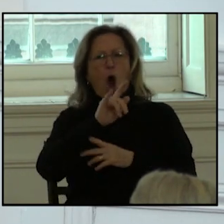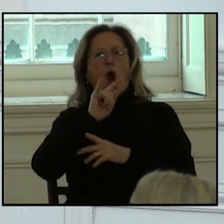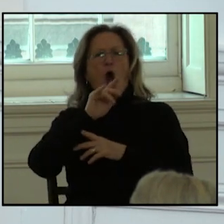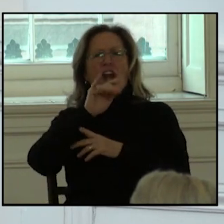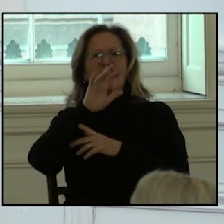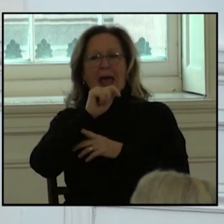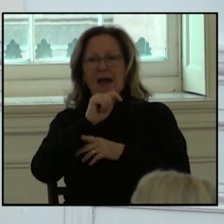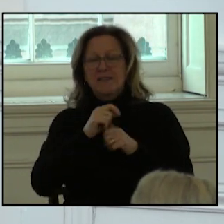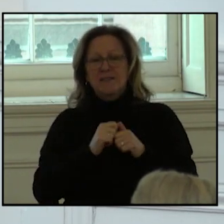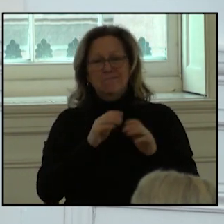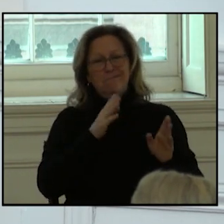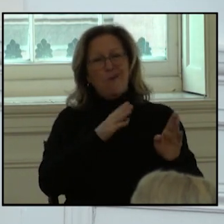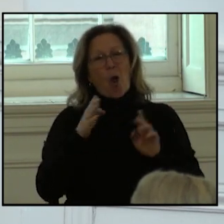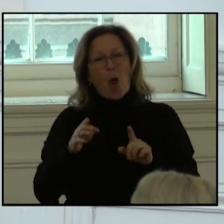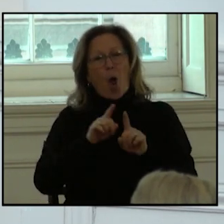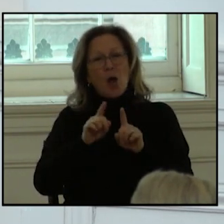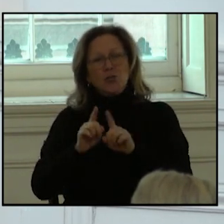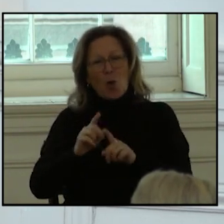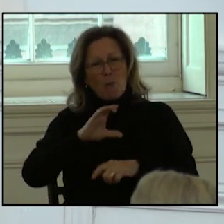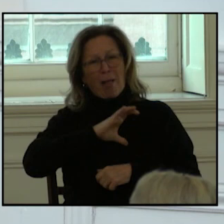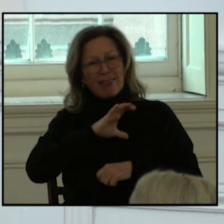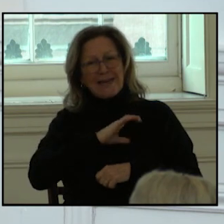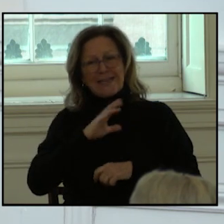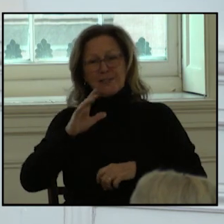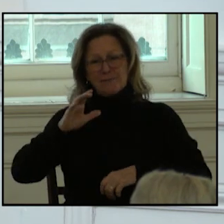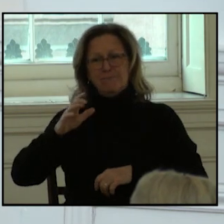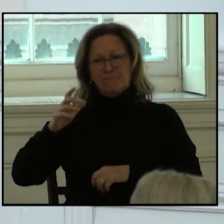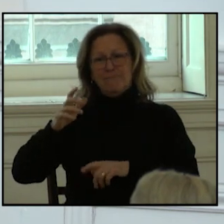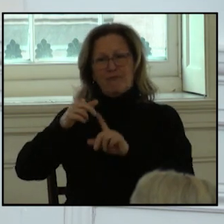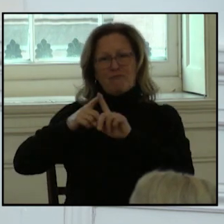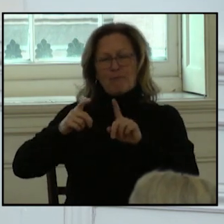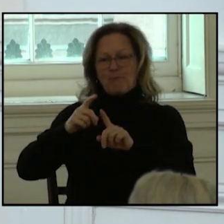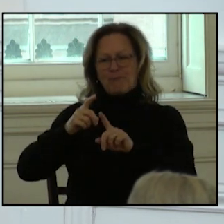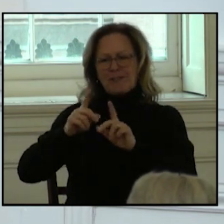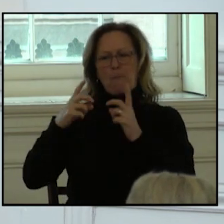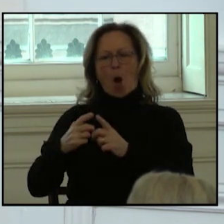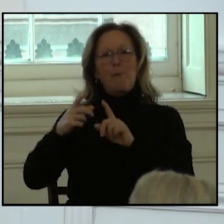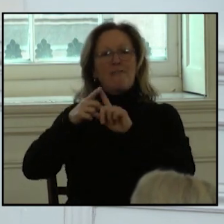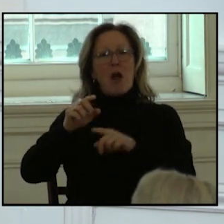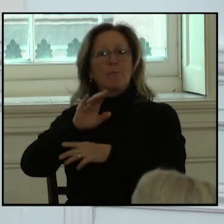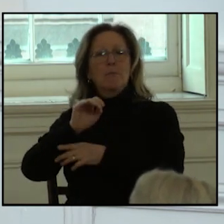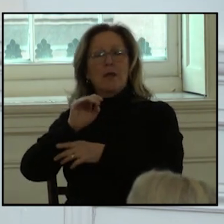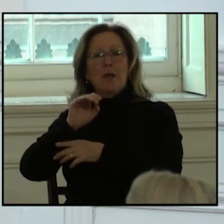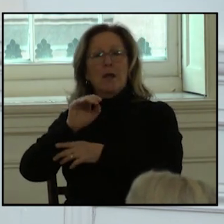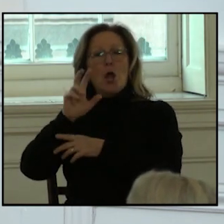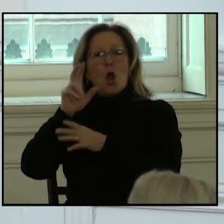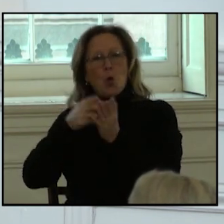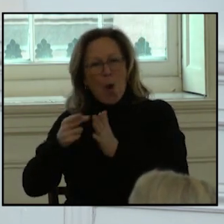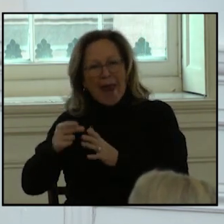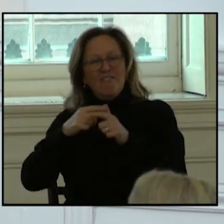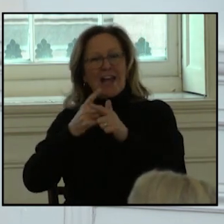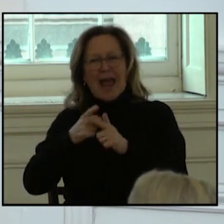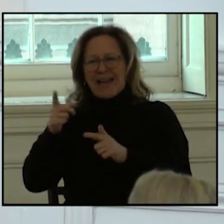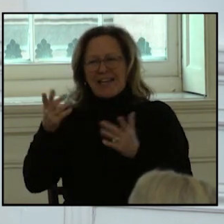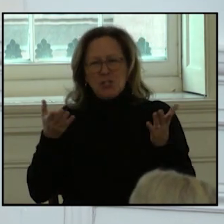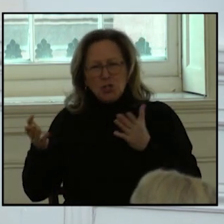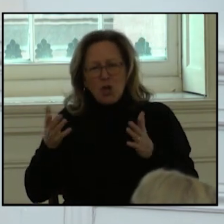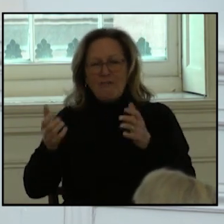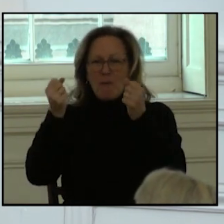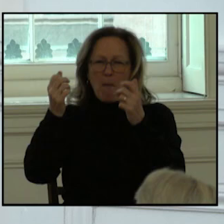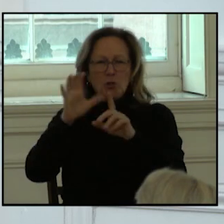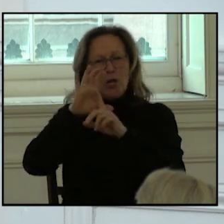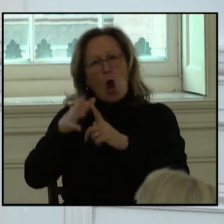21 years as a police officer in the city of New Haven, where the community he served was a multicultural community comprised